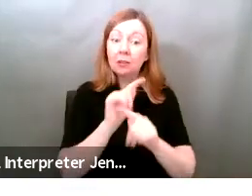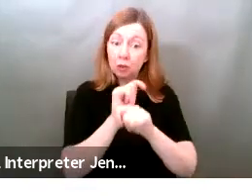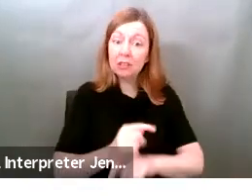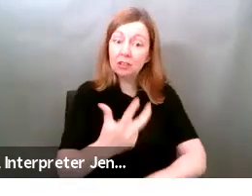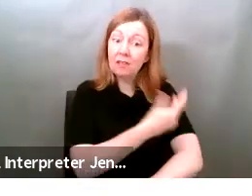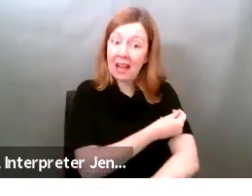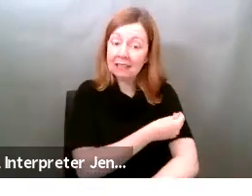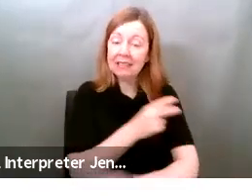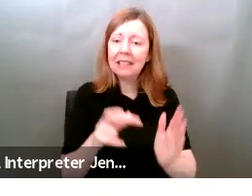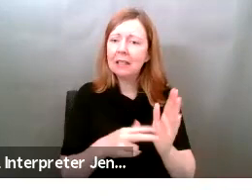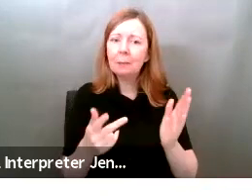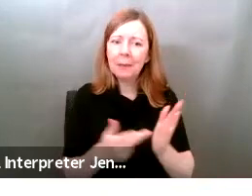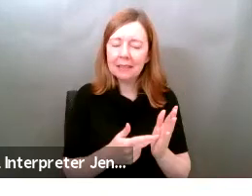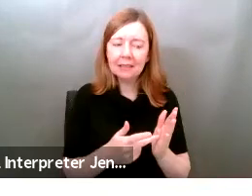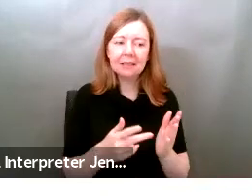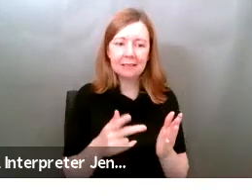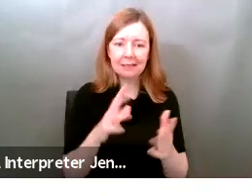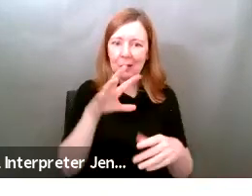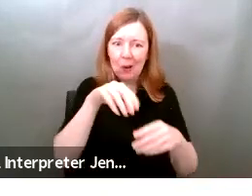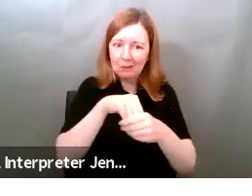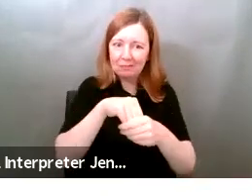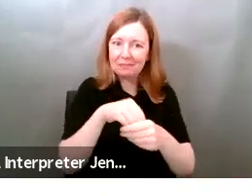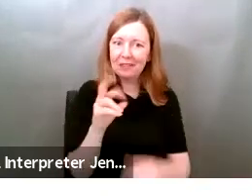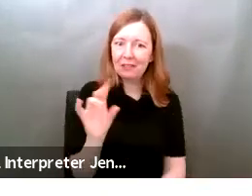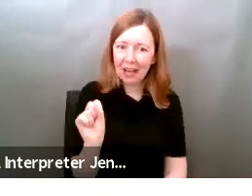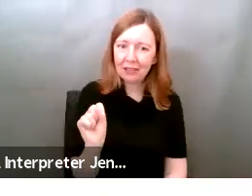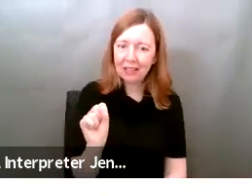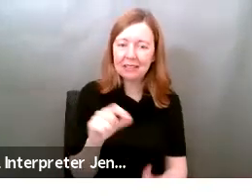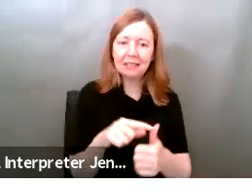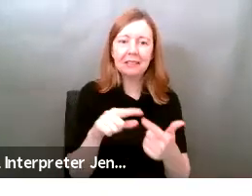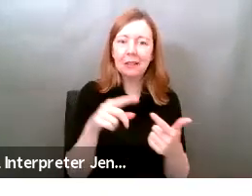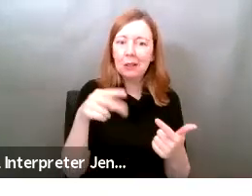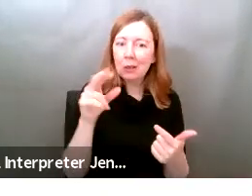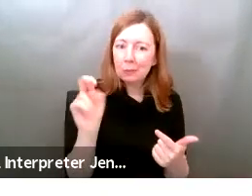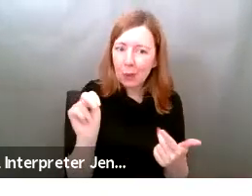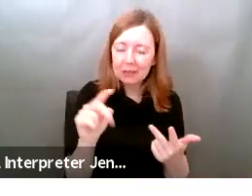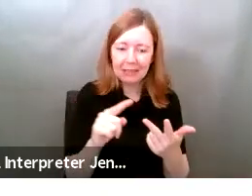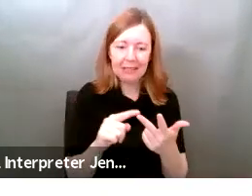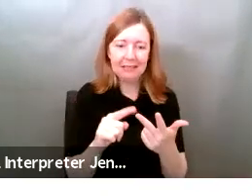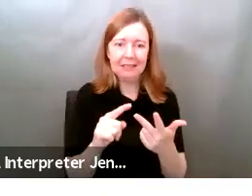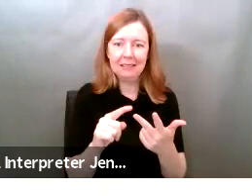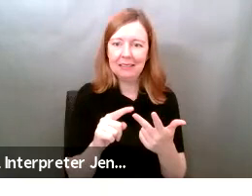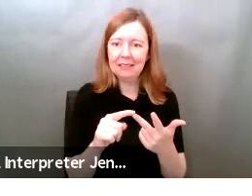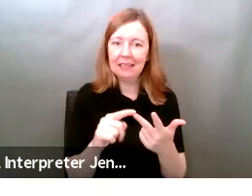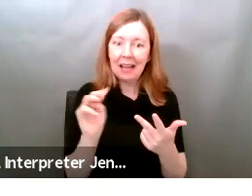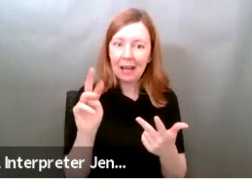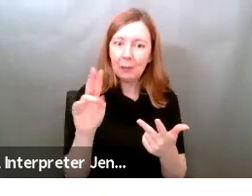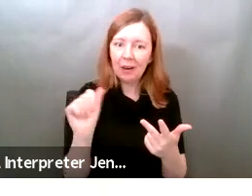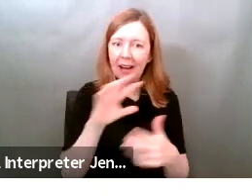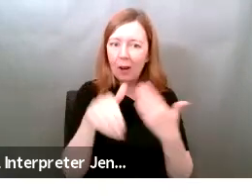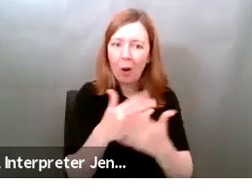vaccine, many contain all of these things. They contain the proteins, the whole virus, and the